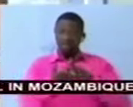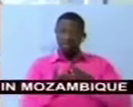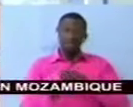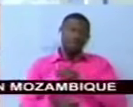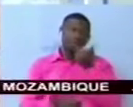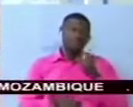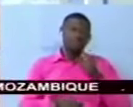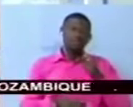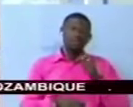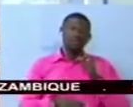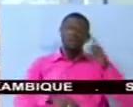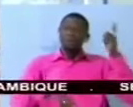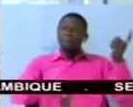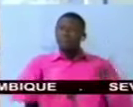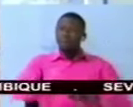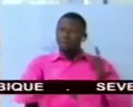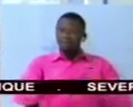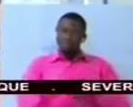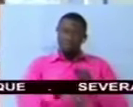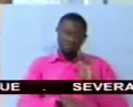you saw Alhaji Moore with a whip.